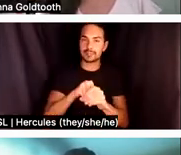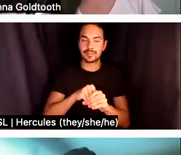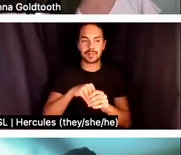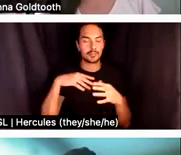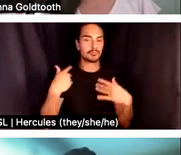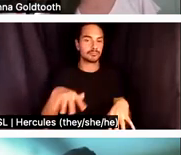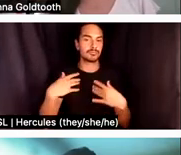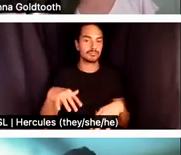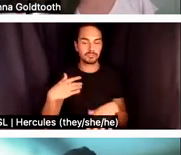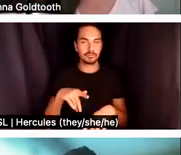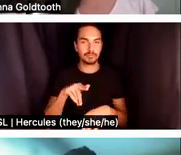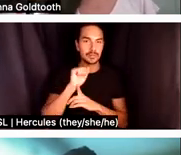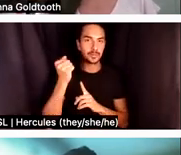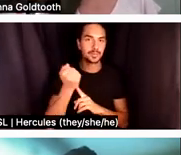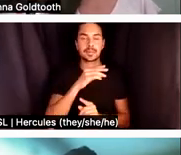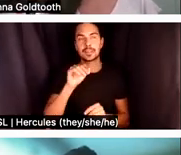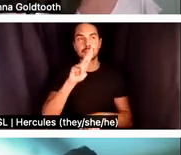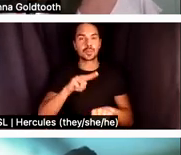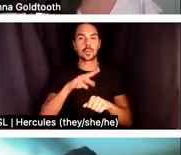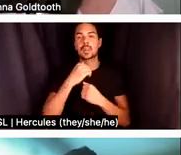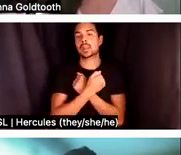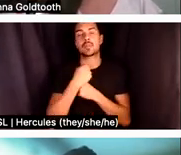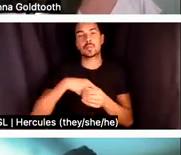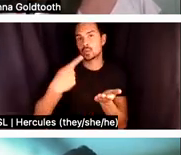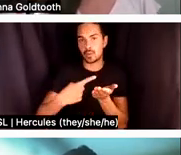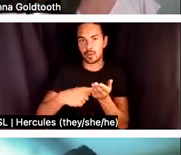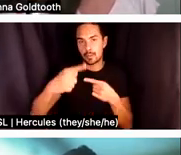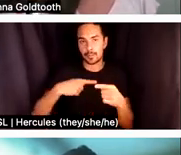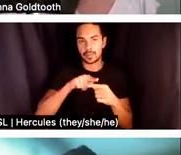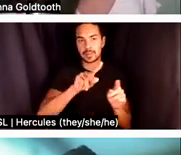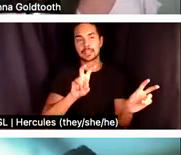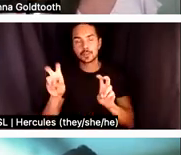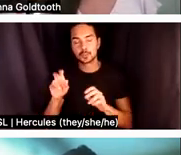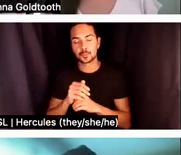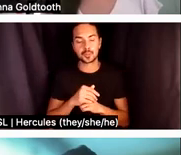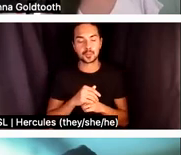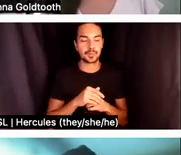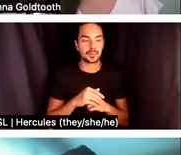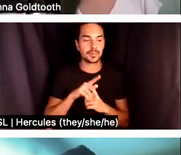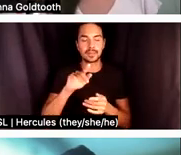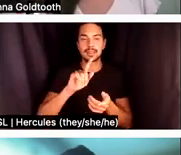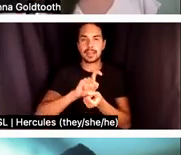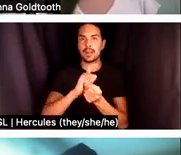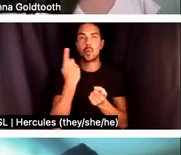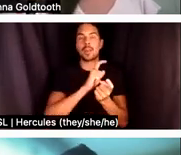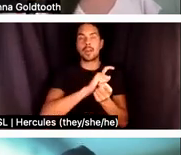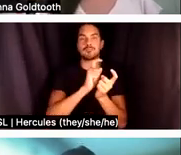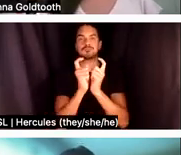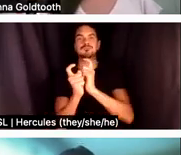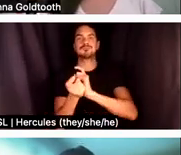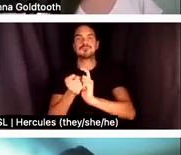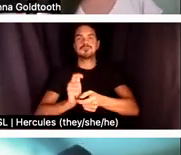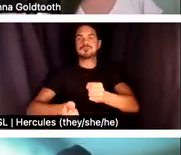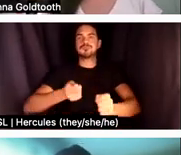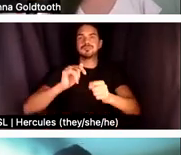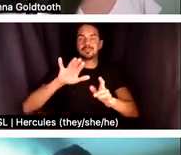and certainly would love to talk about these issues, the evolving picture